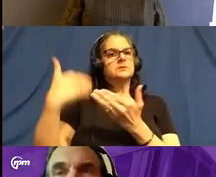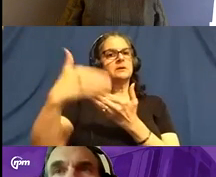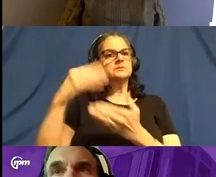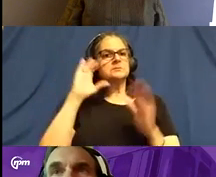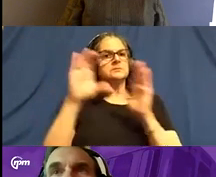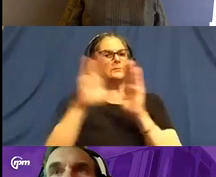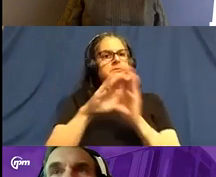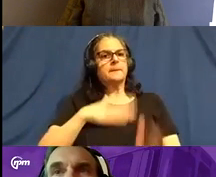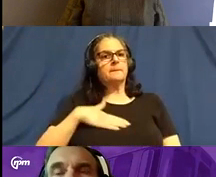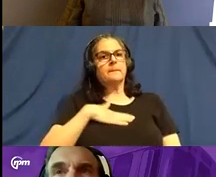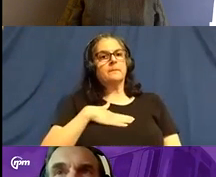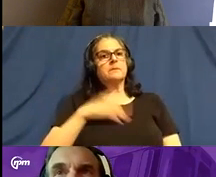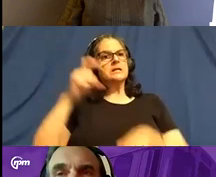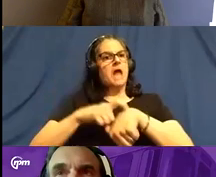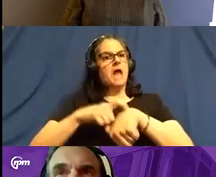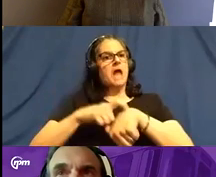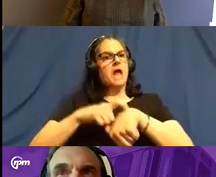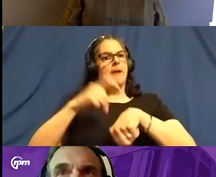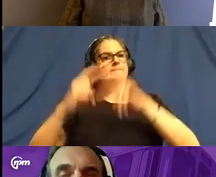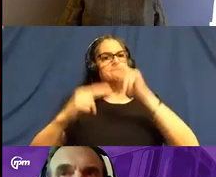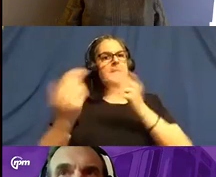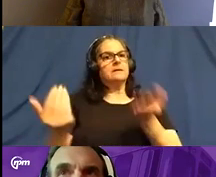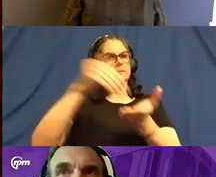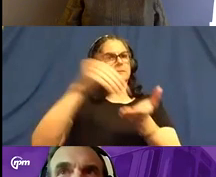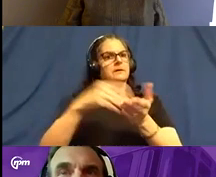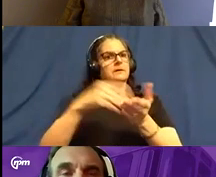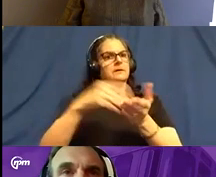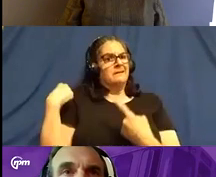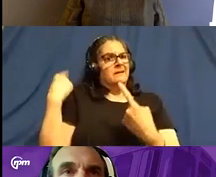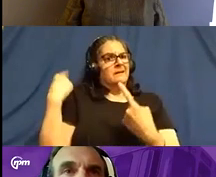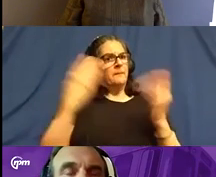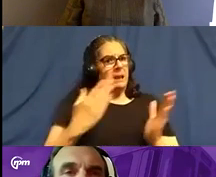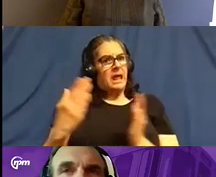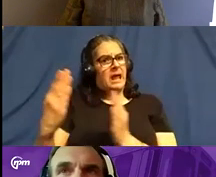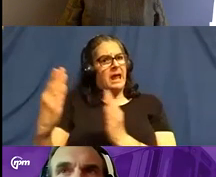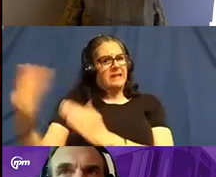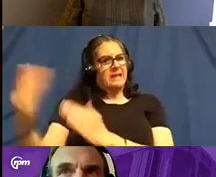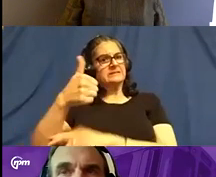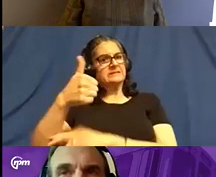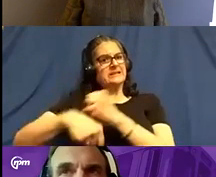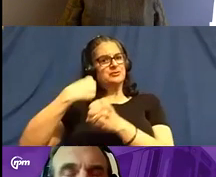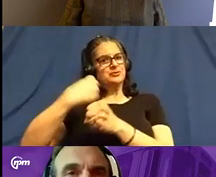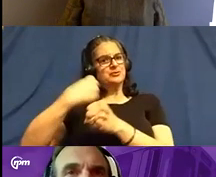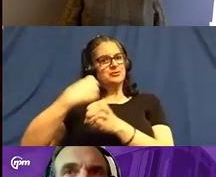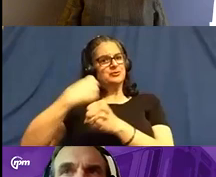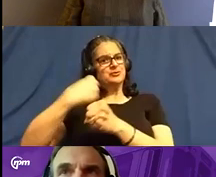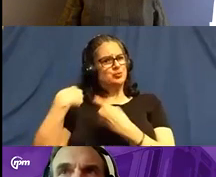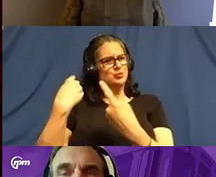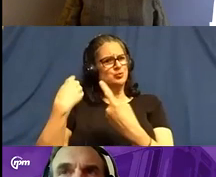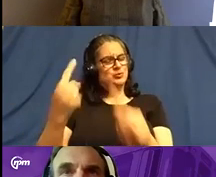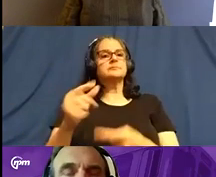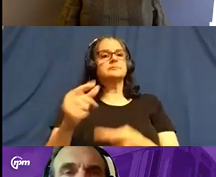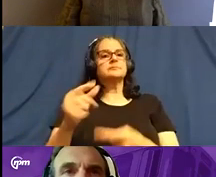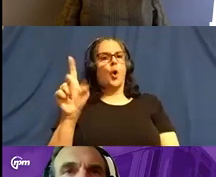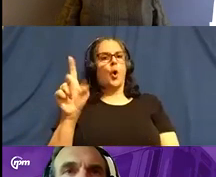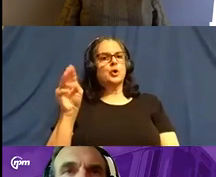It's time to rebuild. We have been working on this for 10 years. Your aldermen have been integral to the process, as well as the mayor of